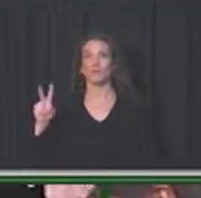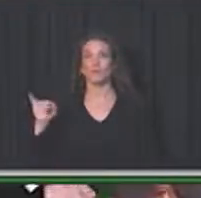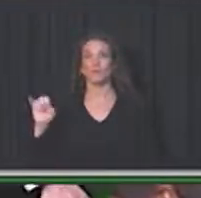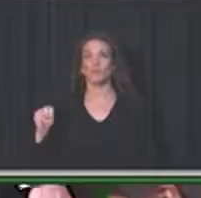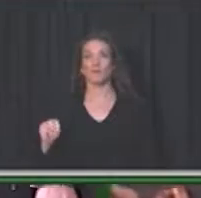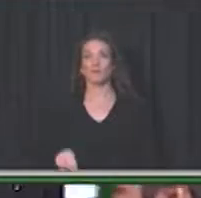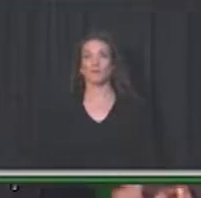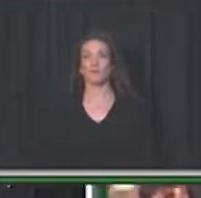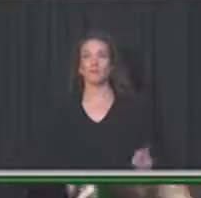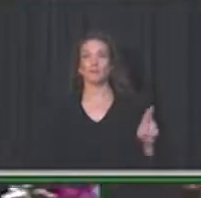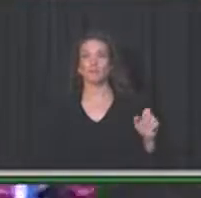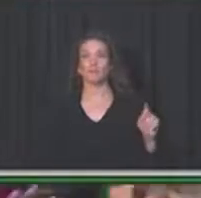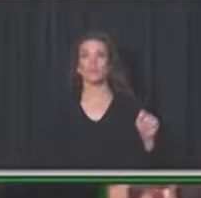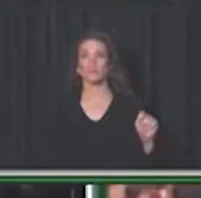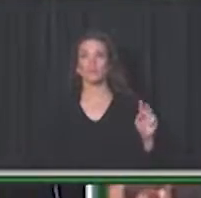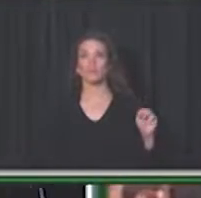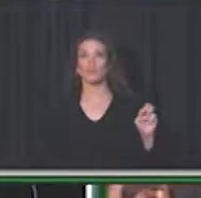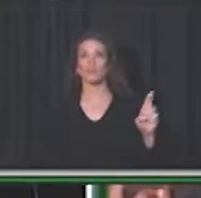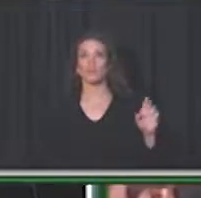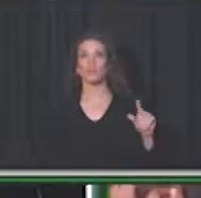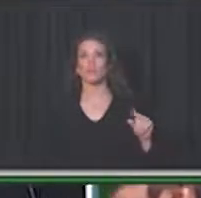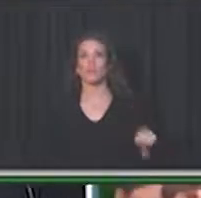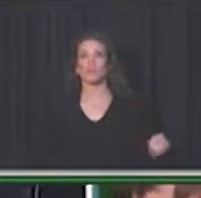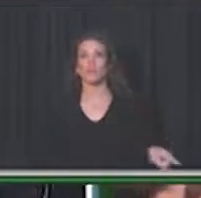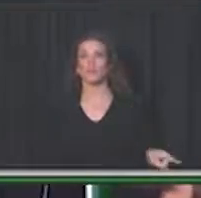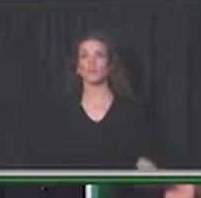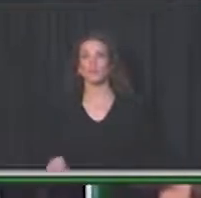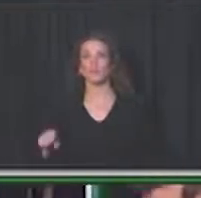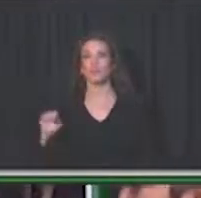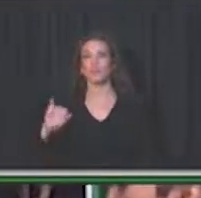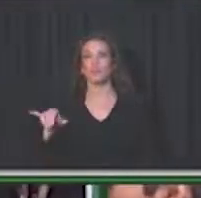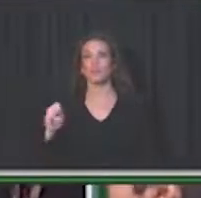Robert Marquez. Jessica A. Yee.